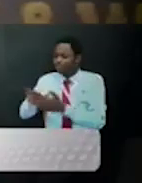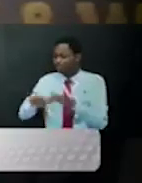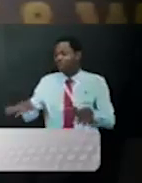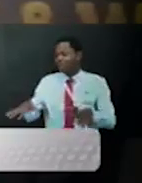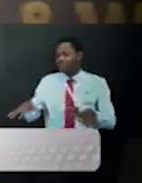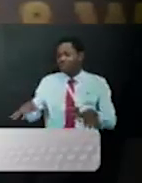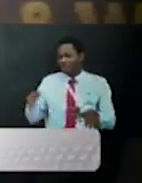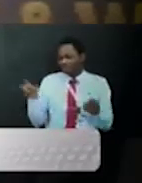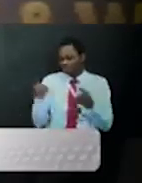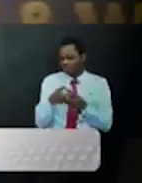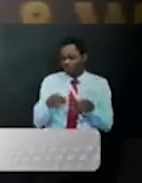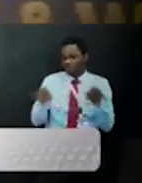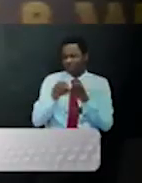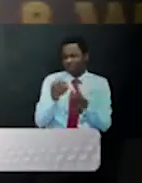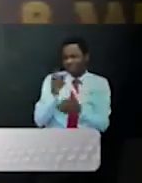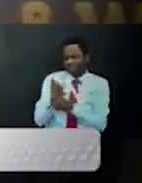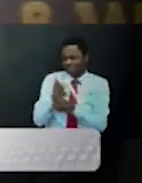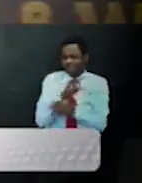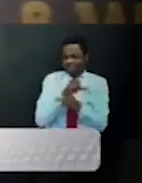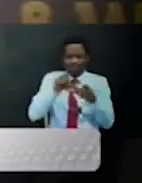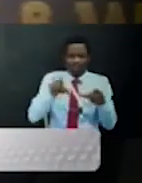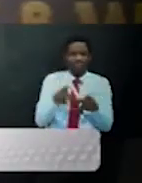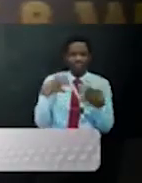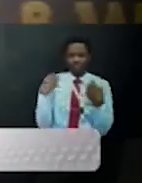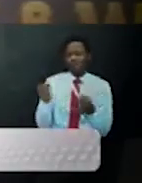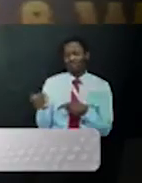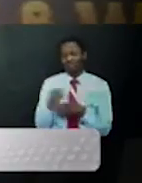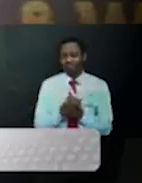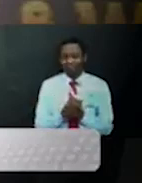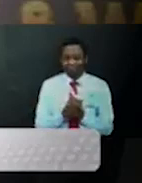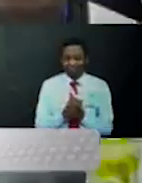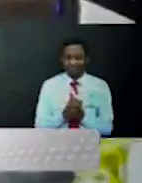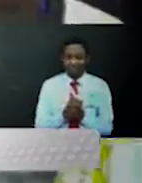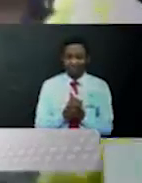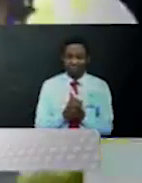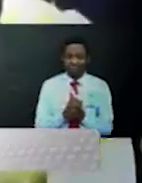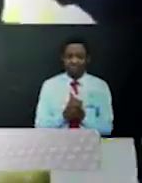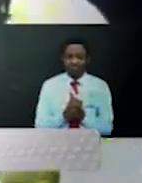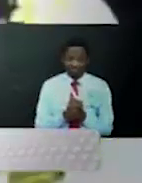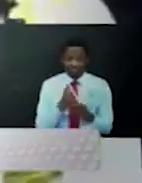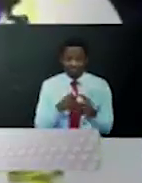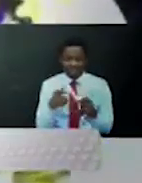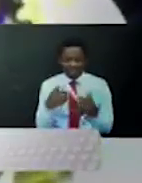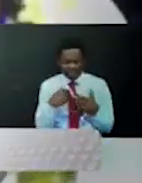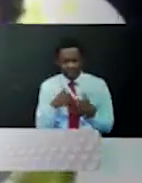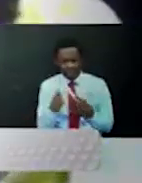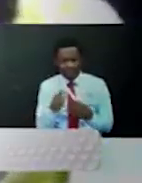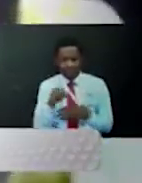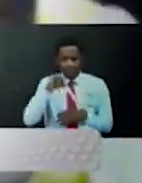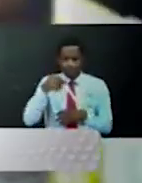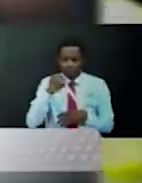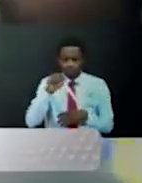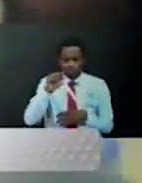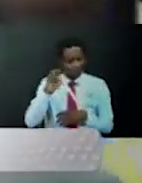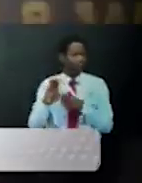Have I communicated? Yeah. But we also have Joab and Abisha. They